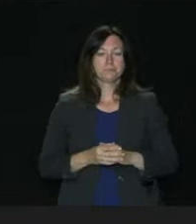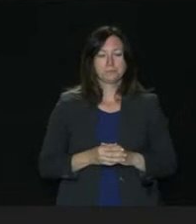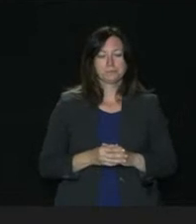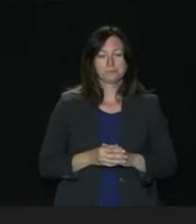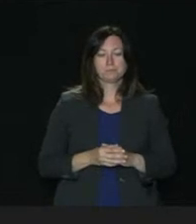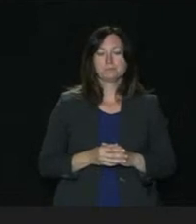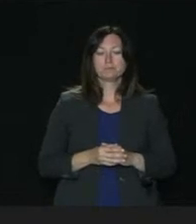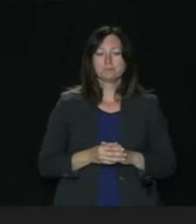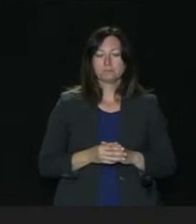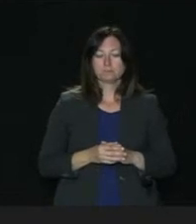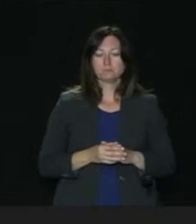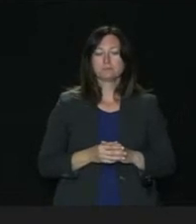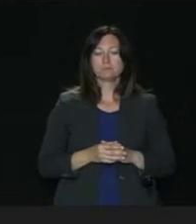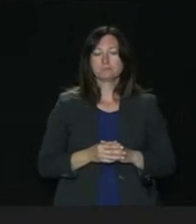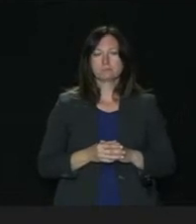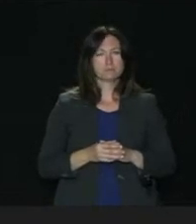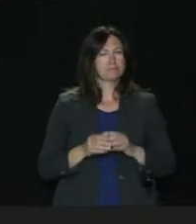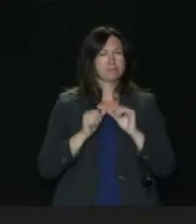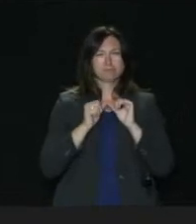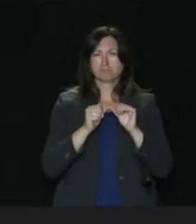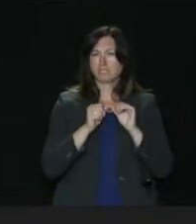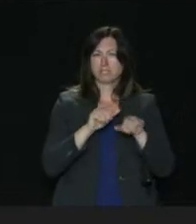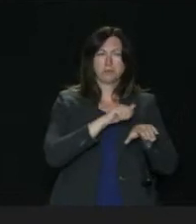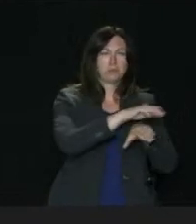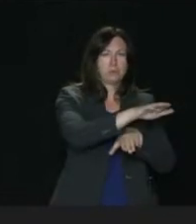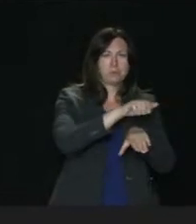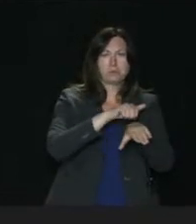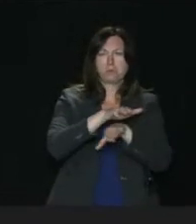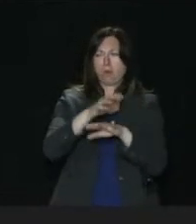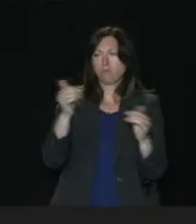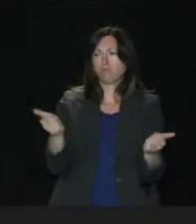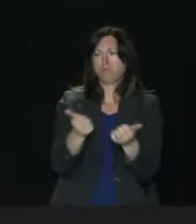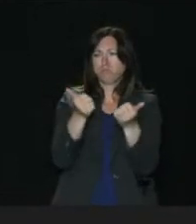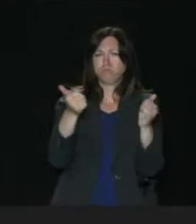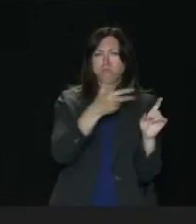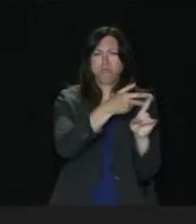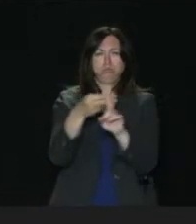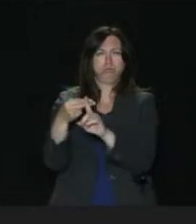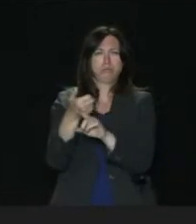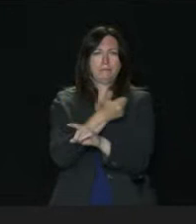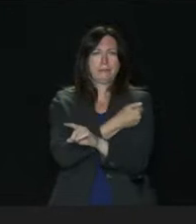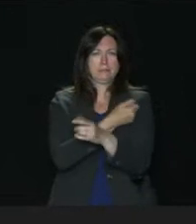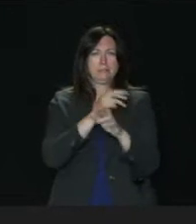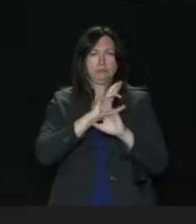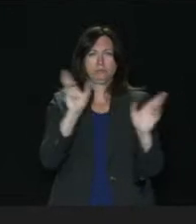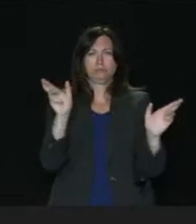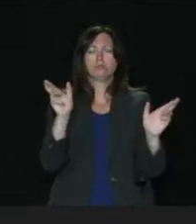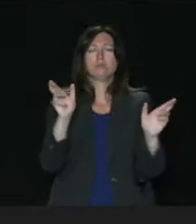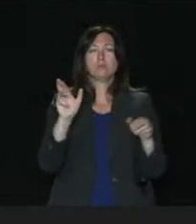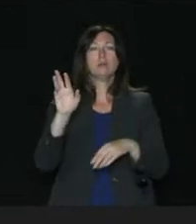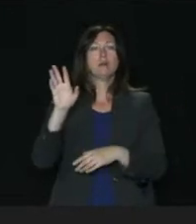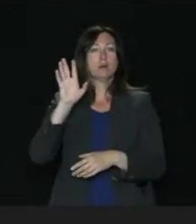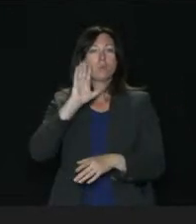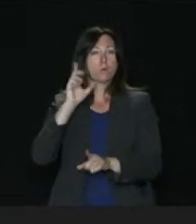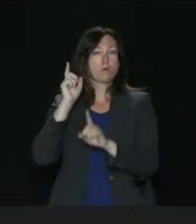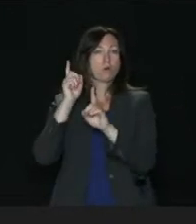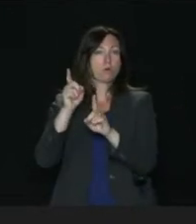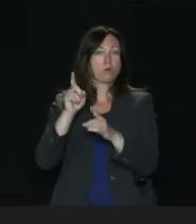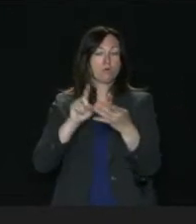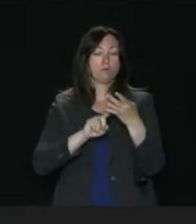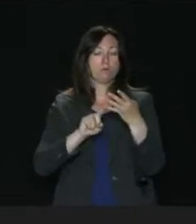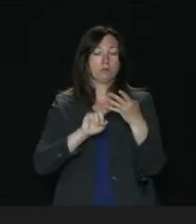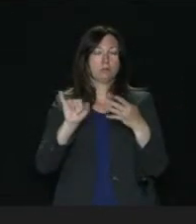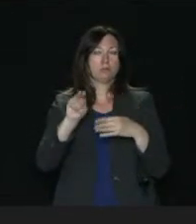Our distribution tempo keeps on increasing, with more than 40 million doses scheduled by the end of